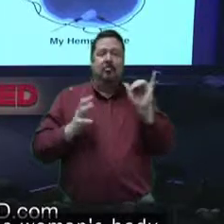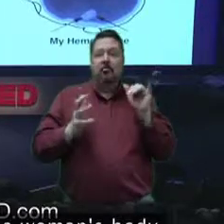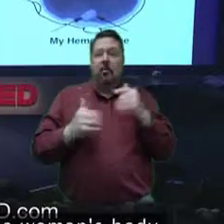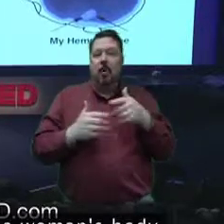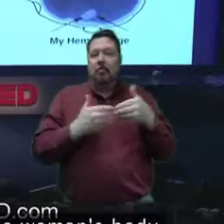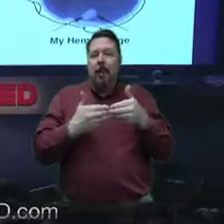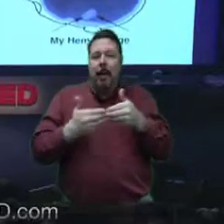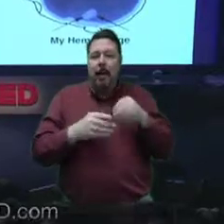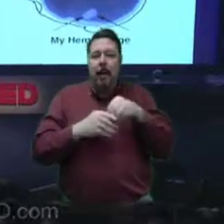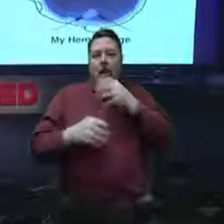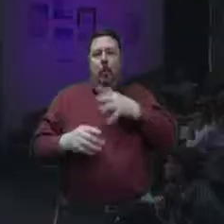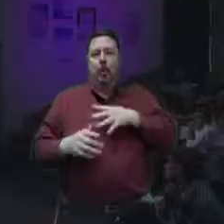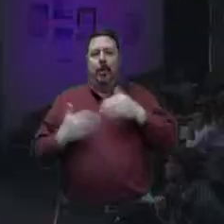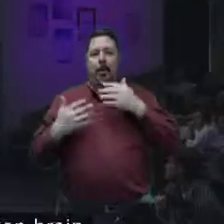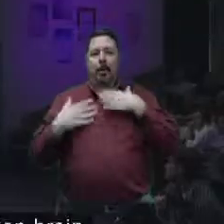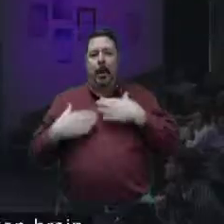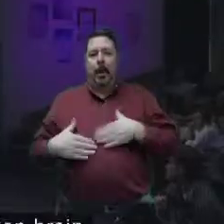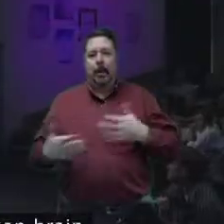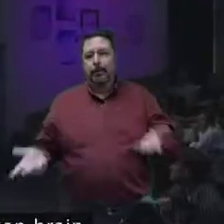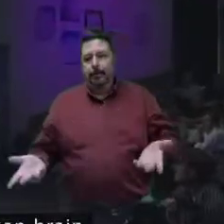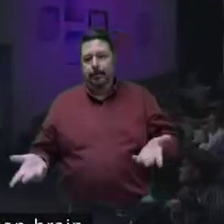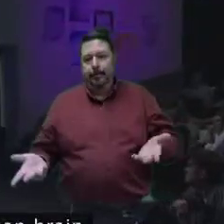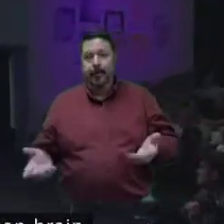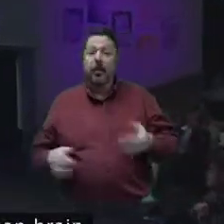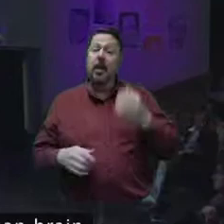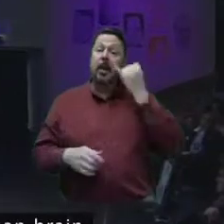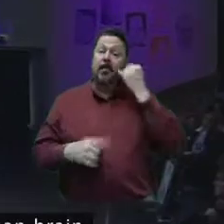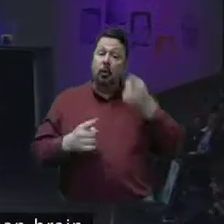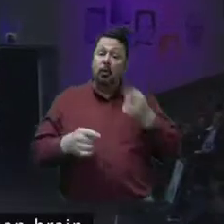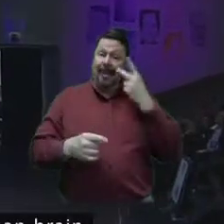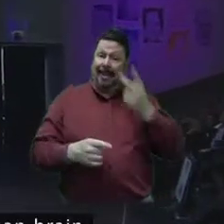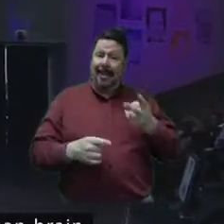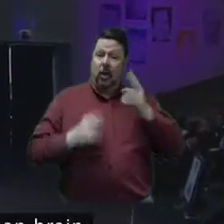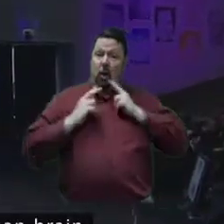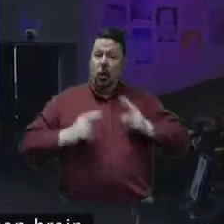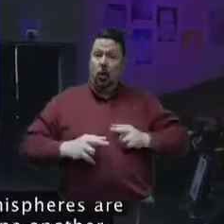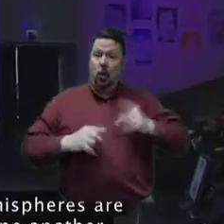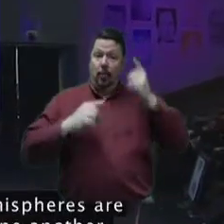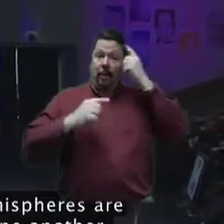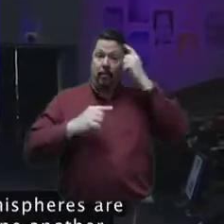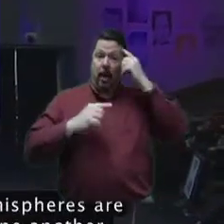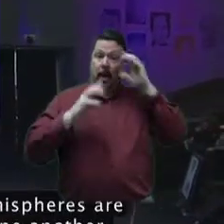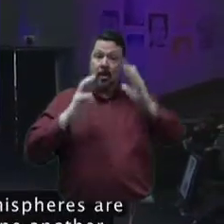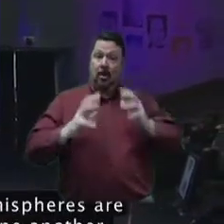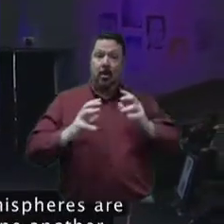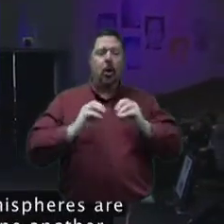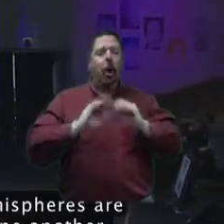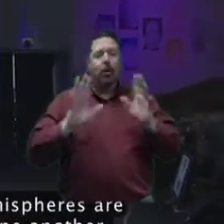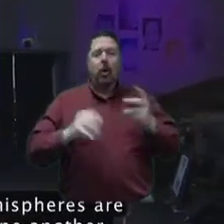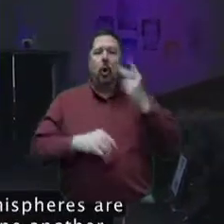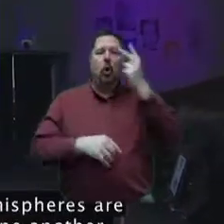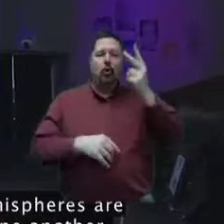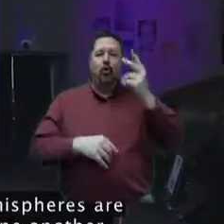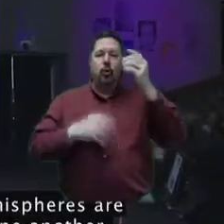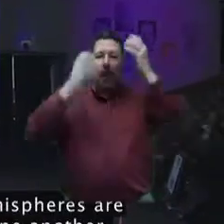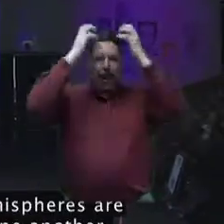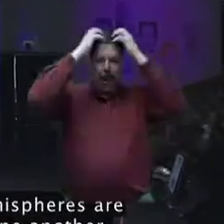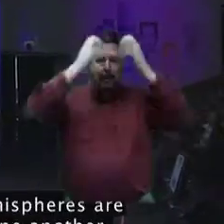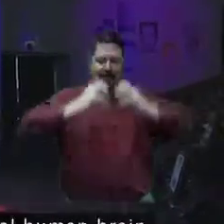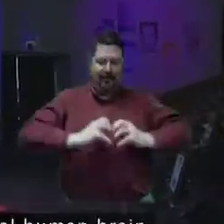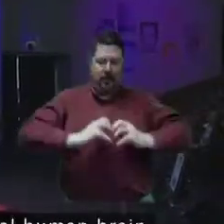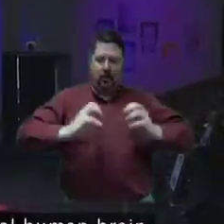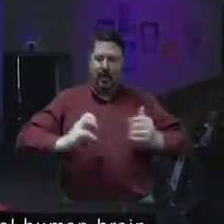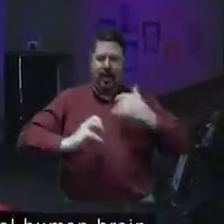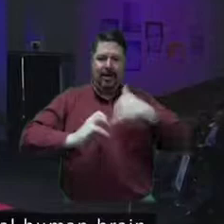woman's body. If you've ever seen a human brain, it's obvious that the two hemispheres are completely separate from